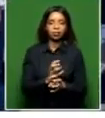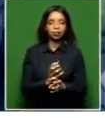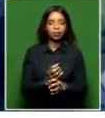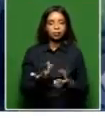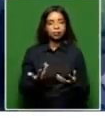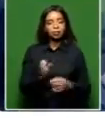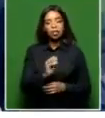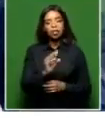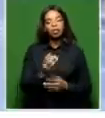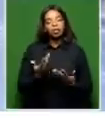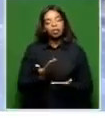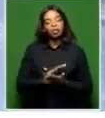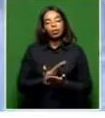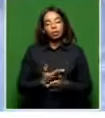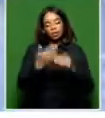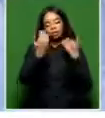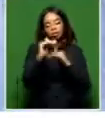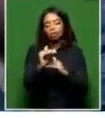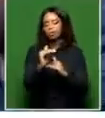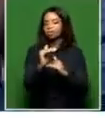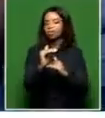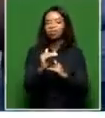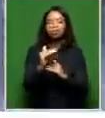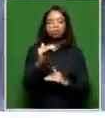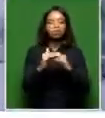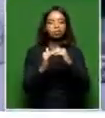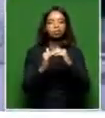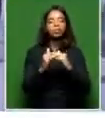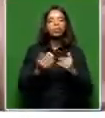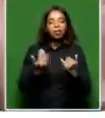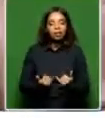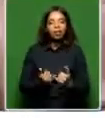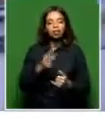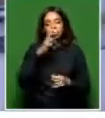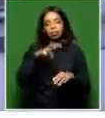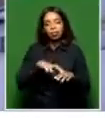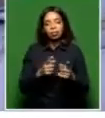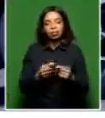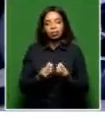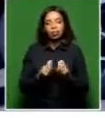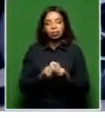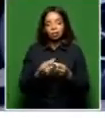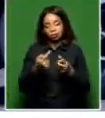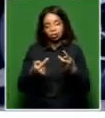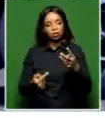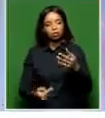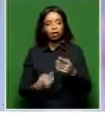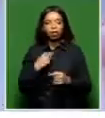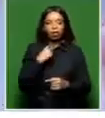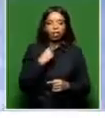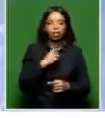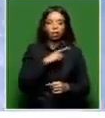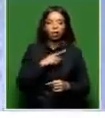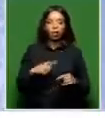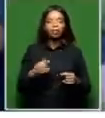so we can only do so much. We need to now dig into our savings, which are not a lot, because we don't get a lot